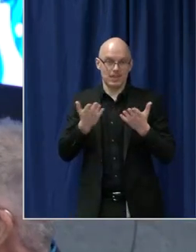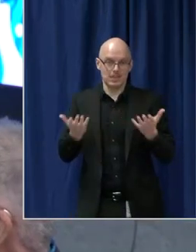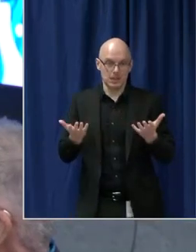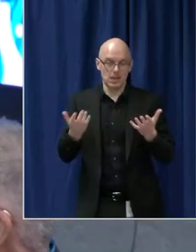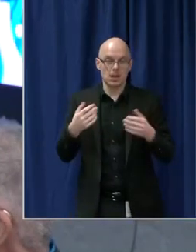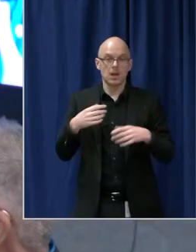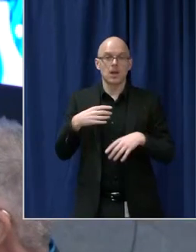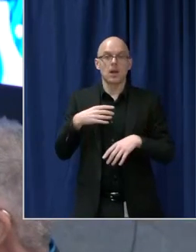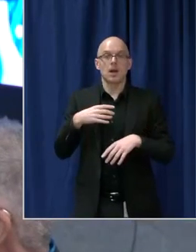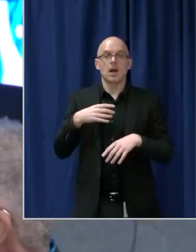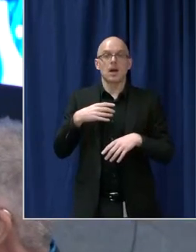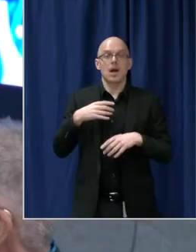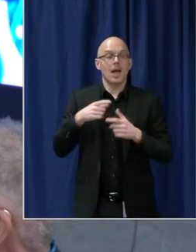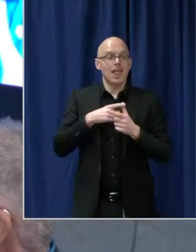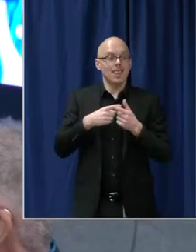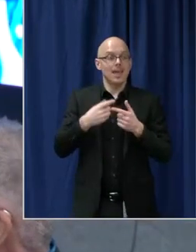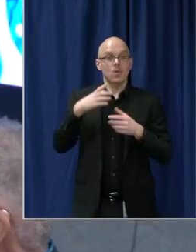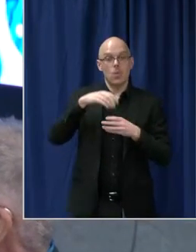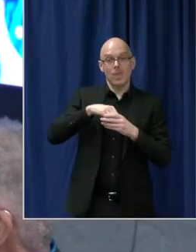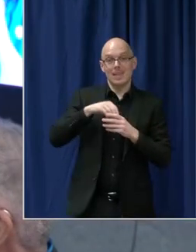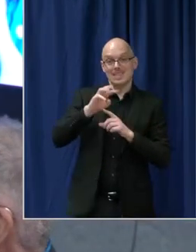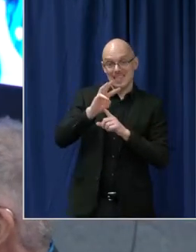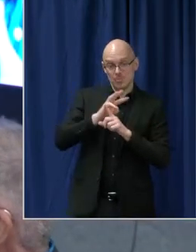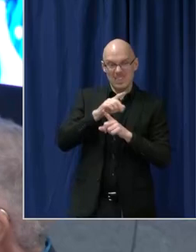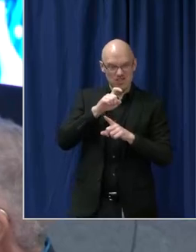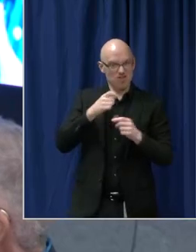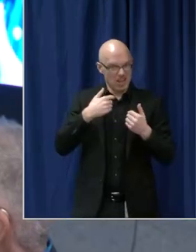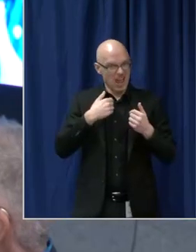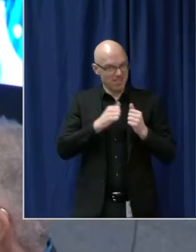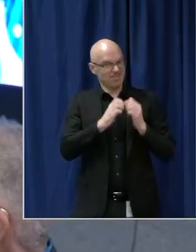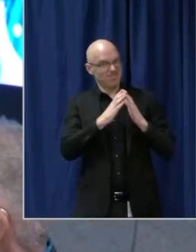And then within 6 months, they should have text to 911 service.